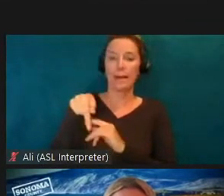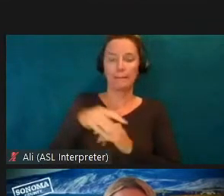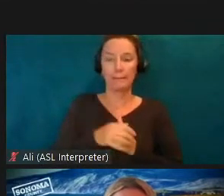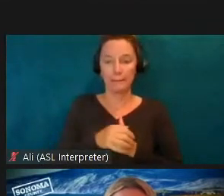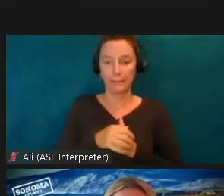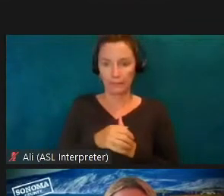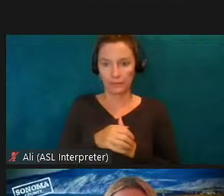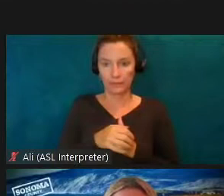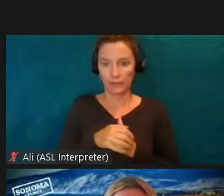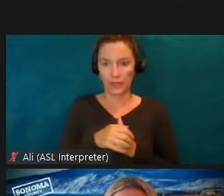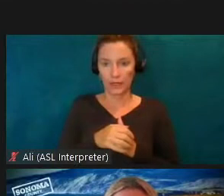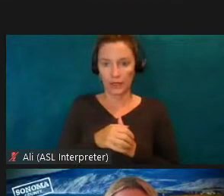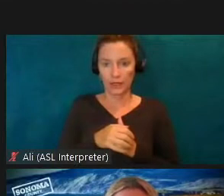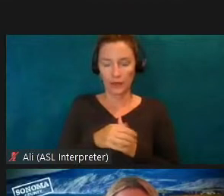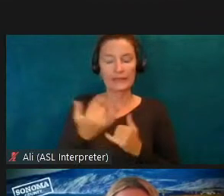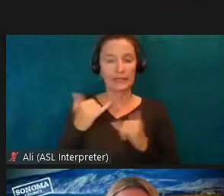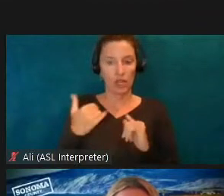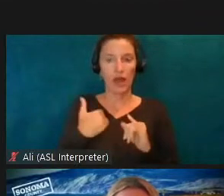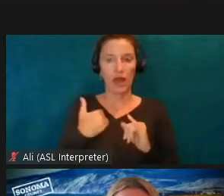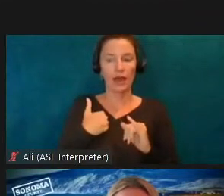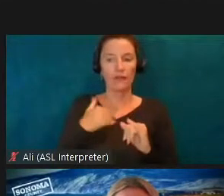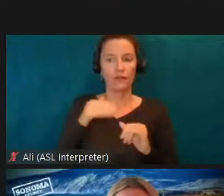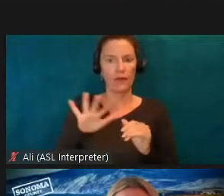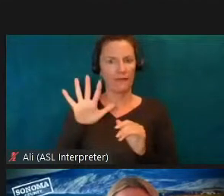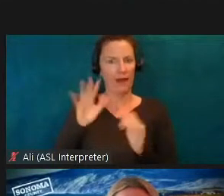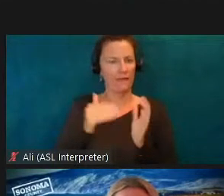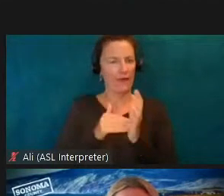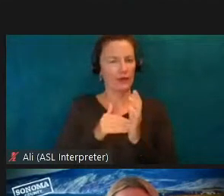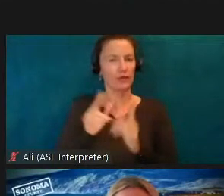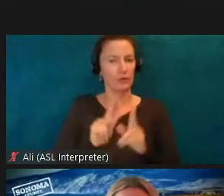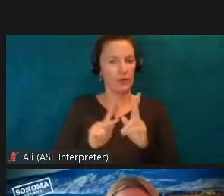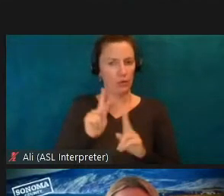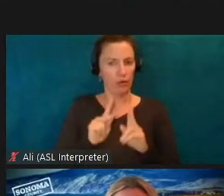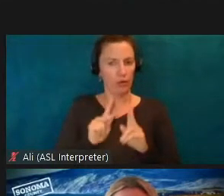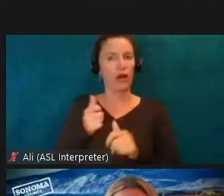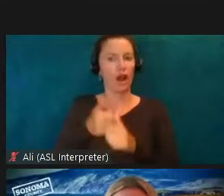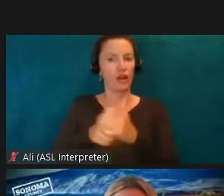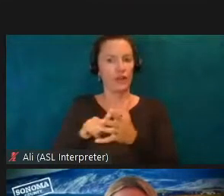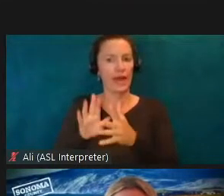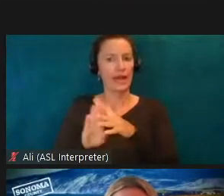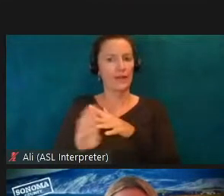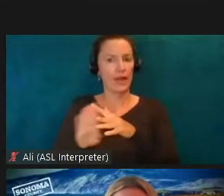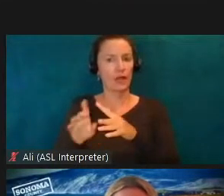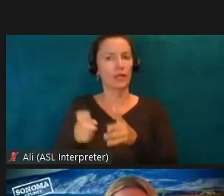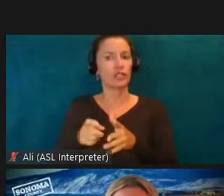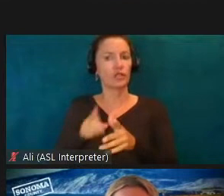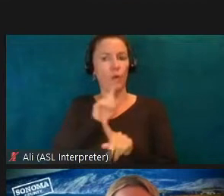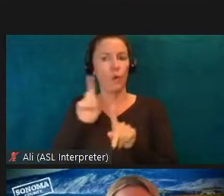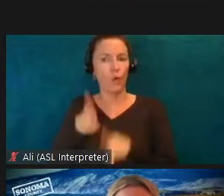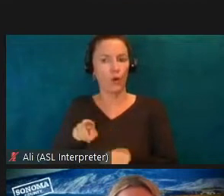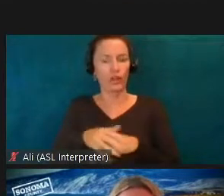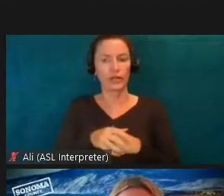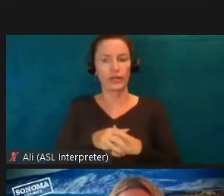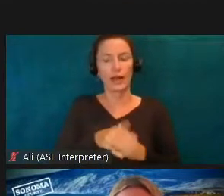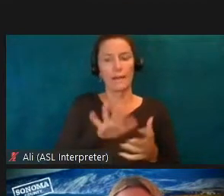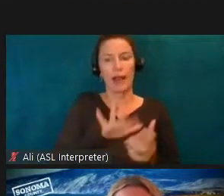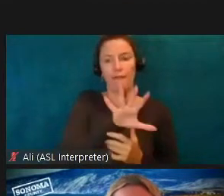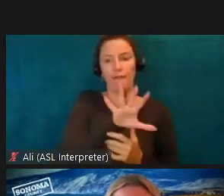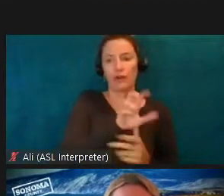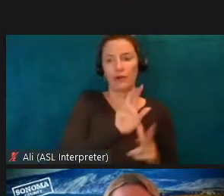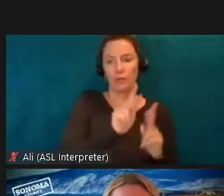approximately still subject to an evacuation order, and we only have about 400 or so that are subject to an evacuation